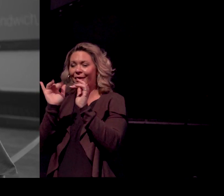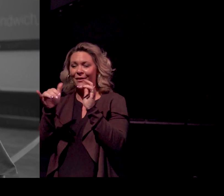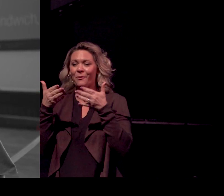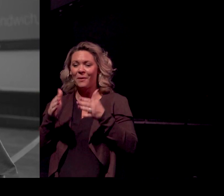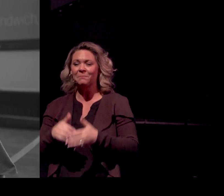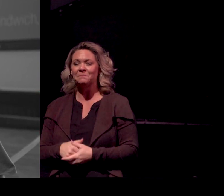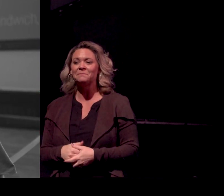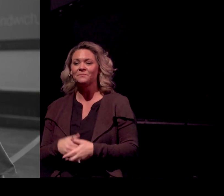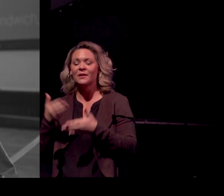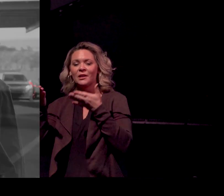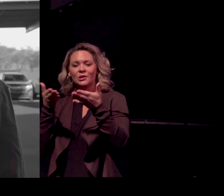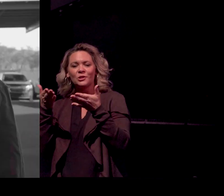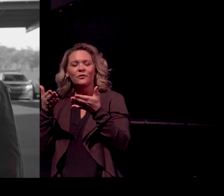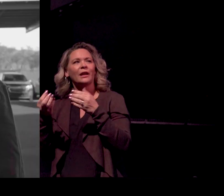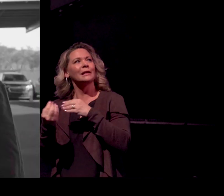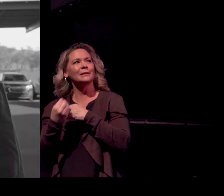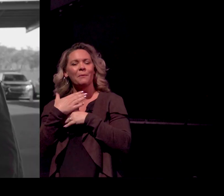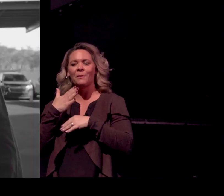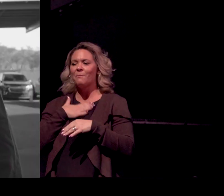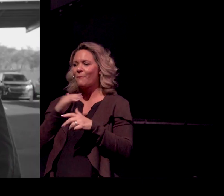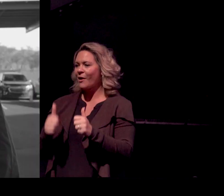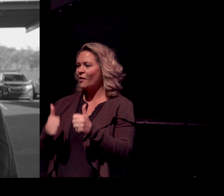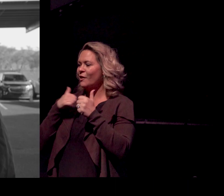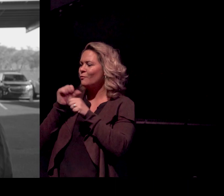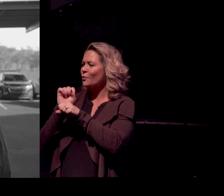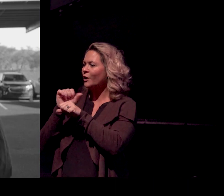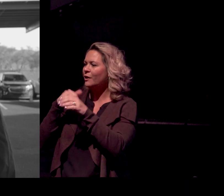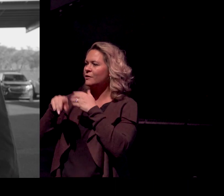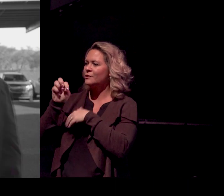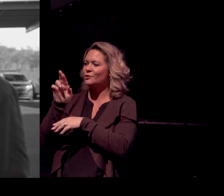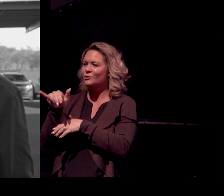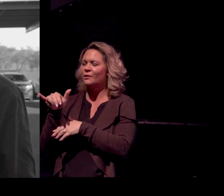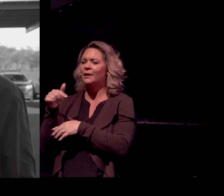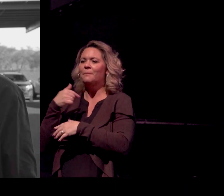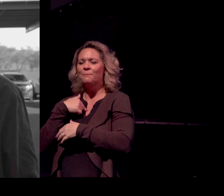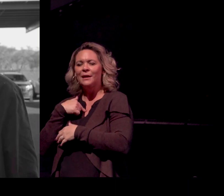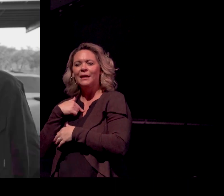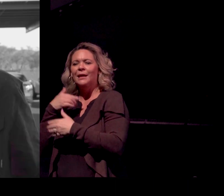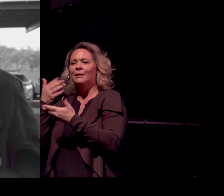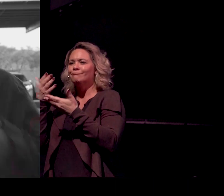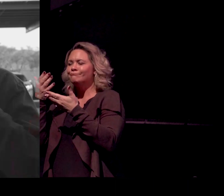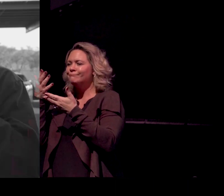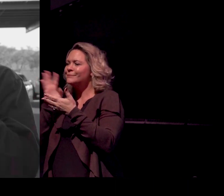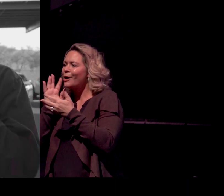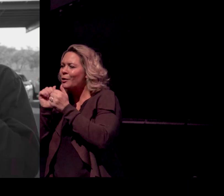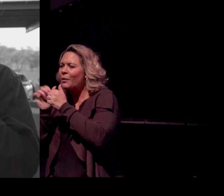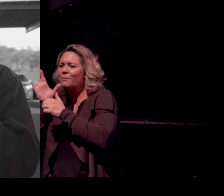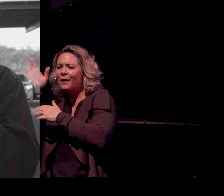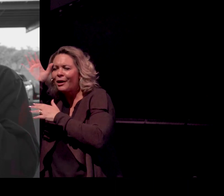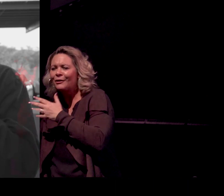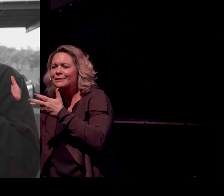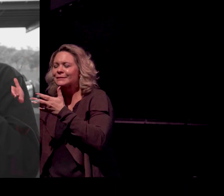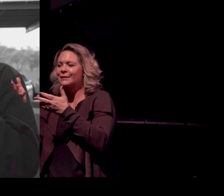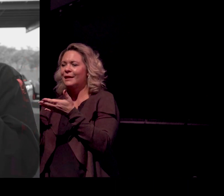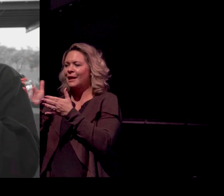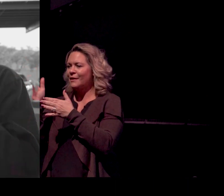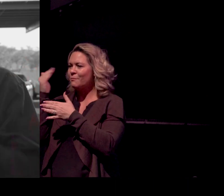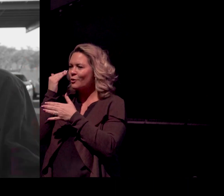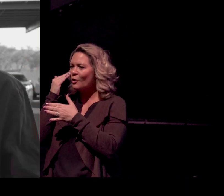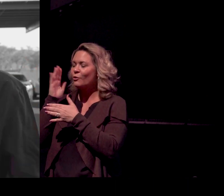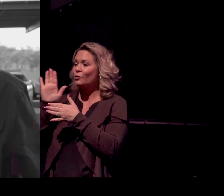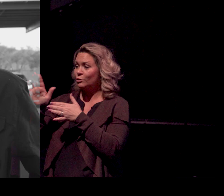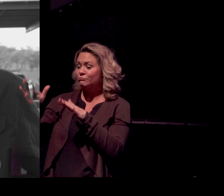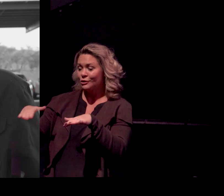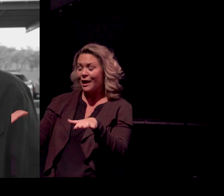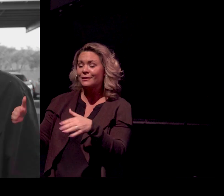around the church and connect that way. Serving has impacted me working in the nurseries. it's me getting to know the parents and letting them know